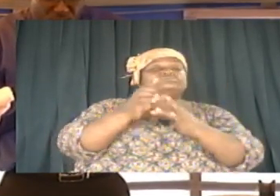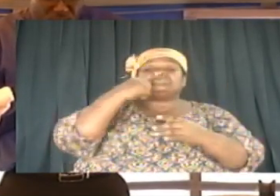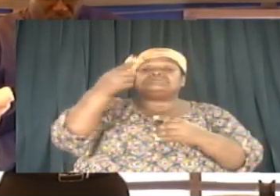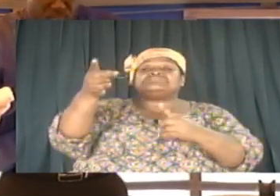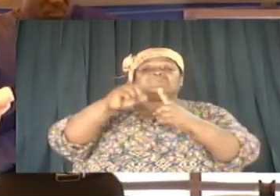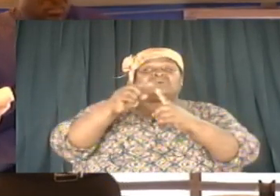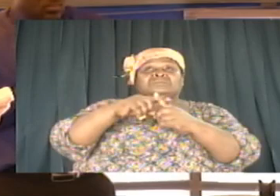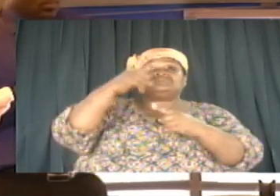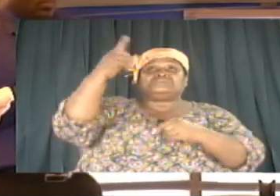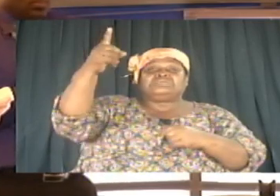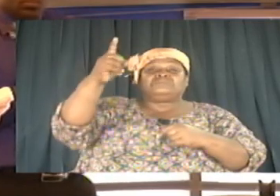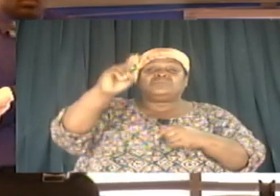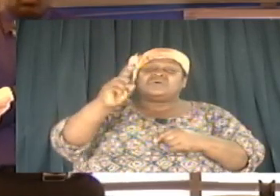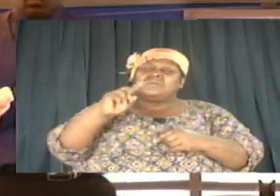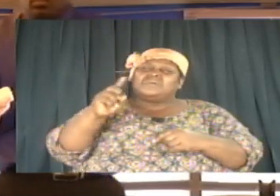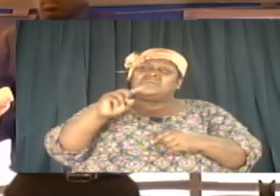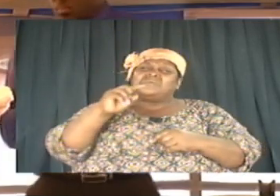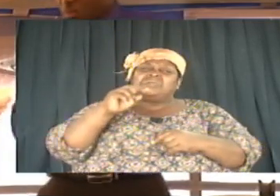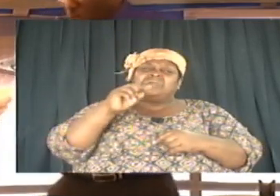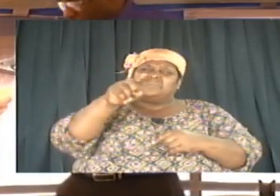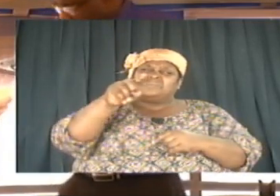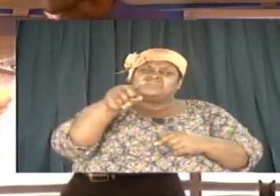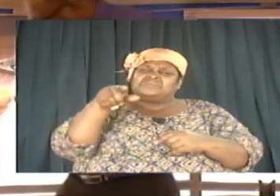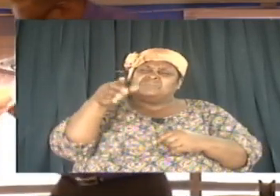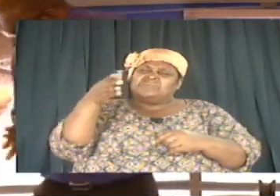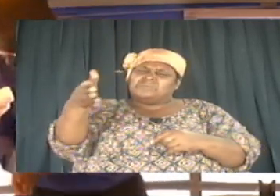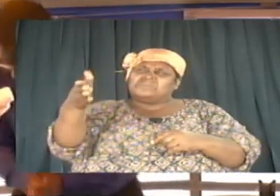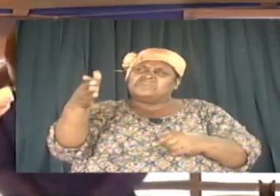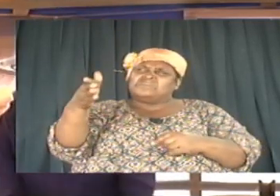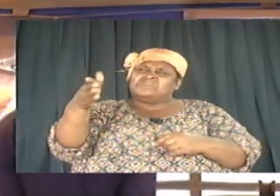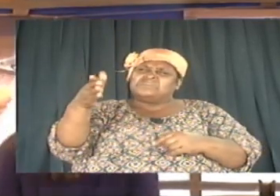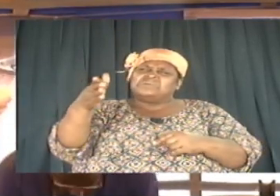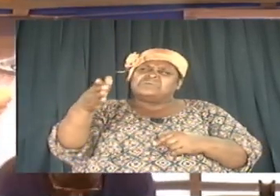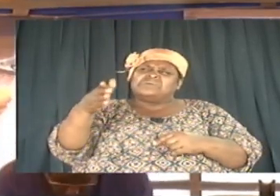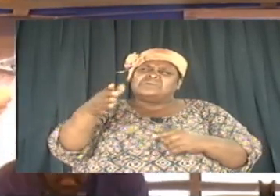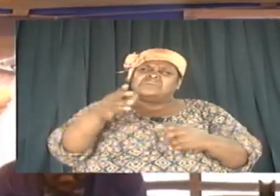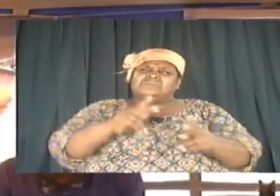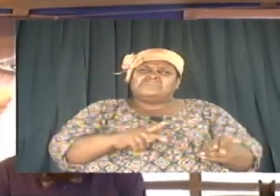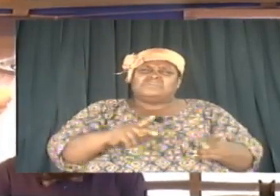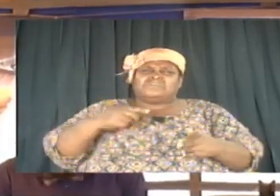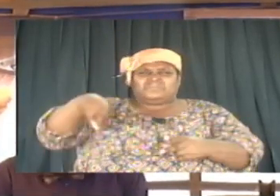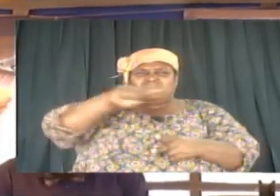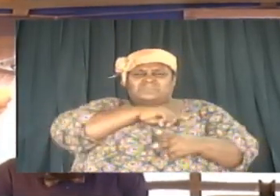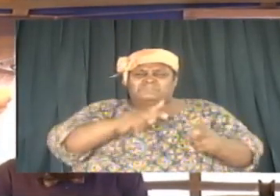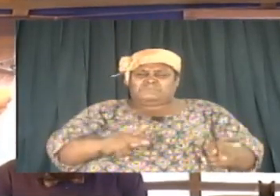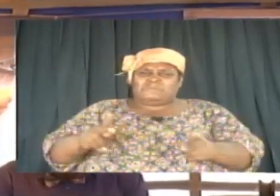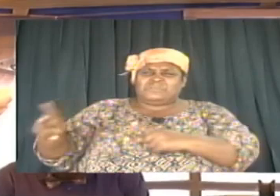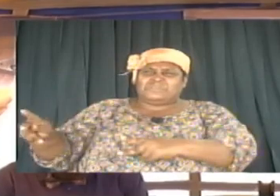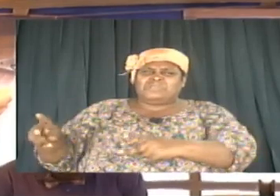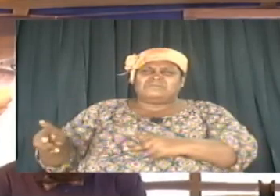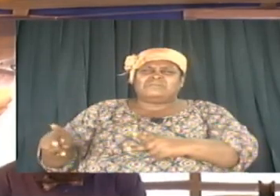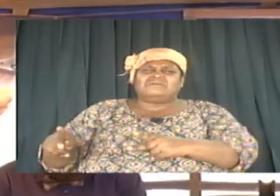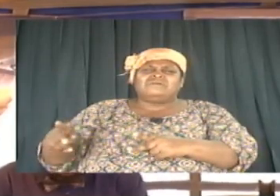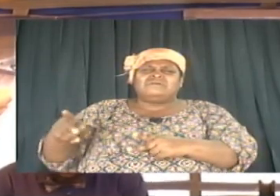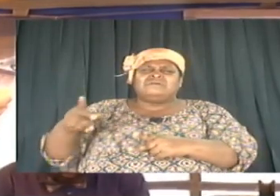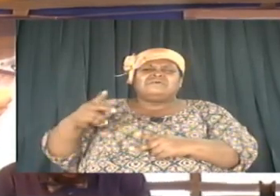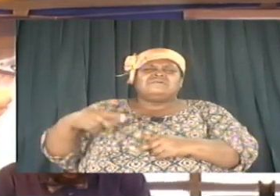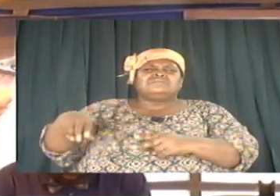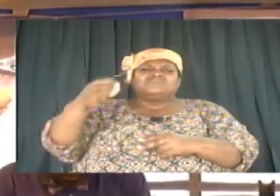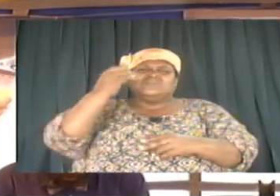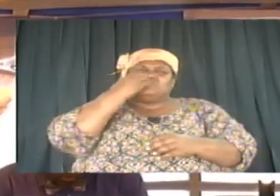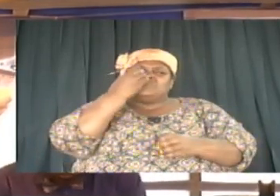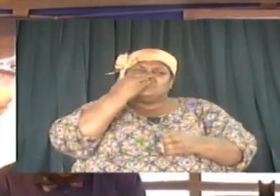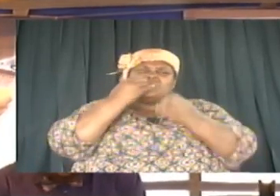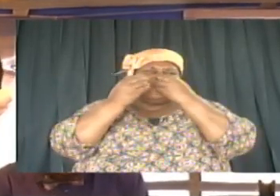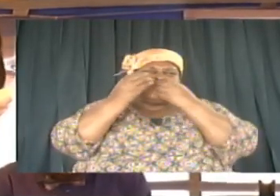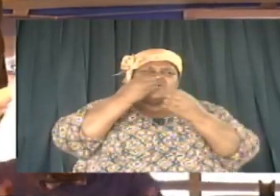him, where wilt thou that we prepare for thee to eat the Passover?